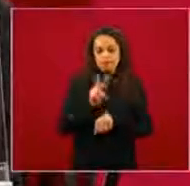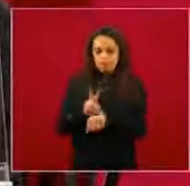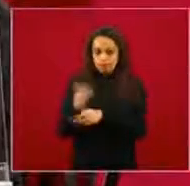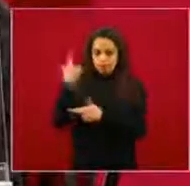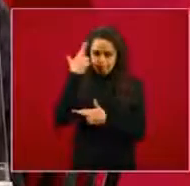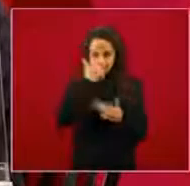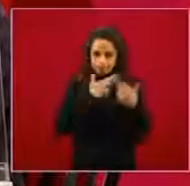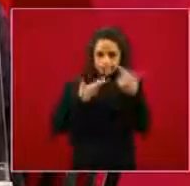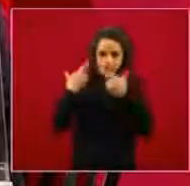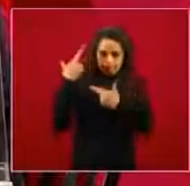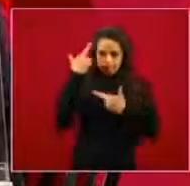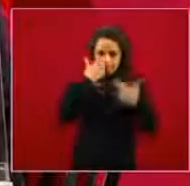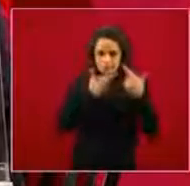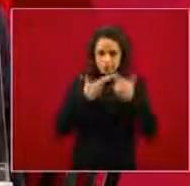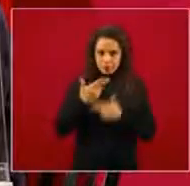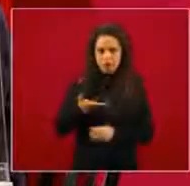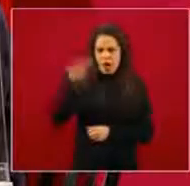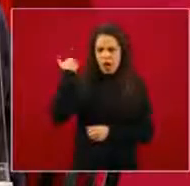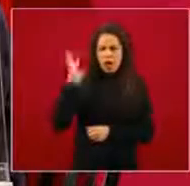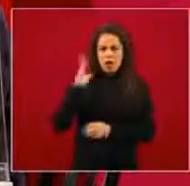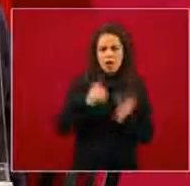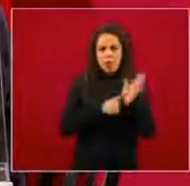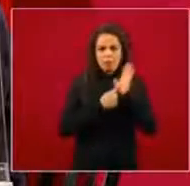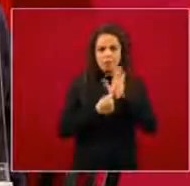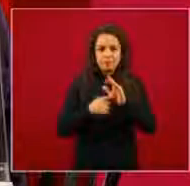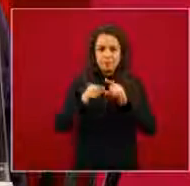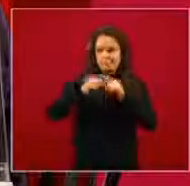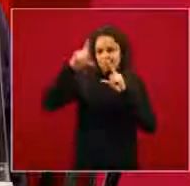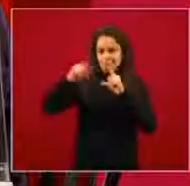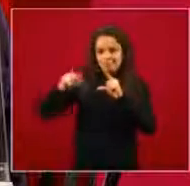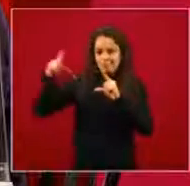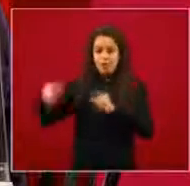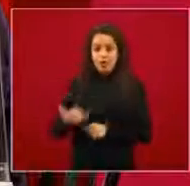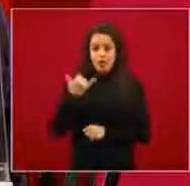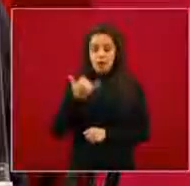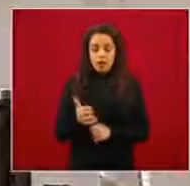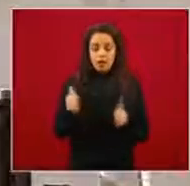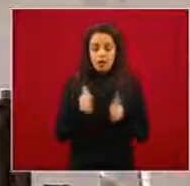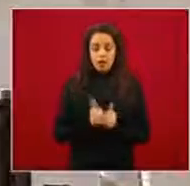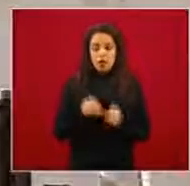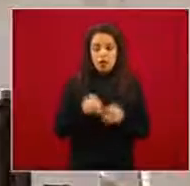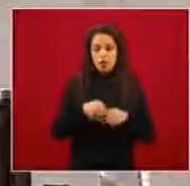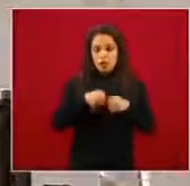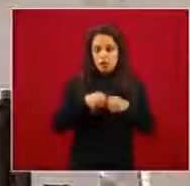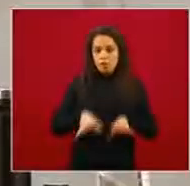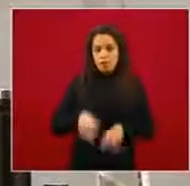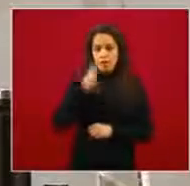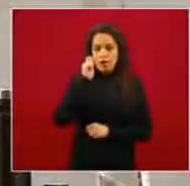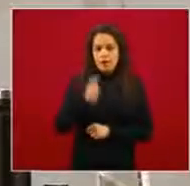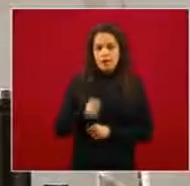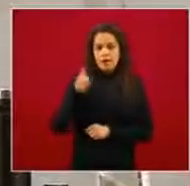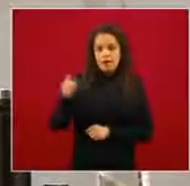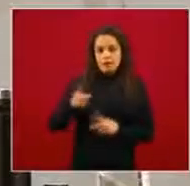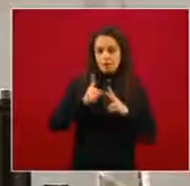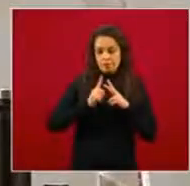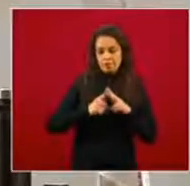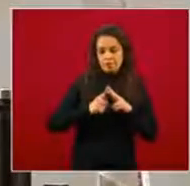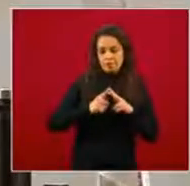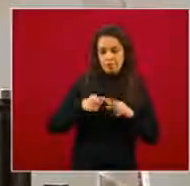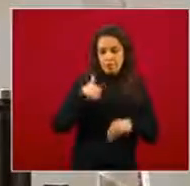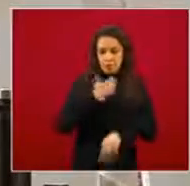of monitoring in the graph that I presented the other day, and also in the reports conducted by